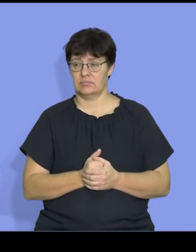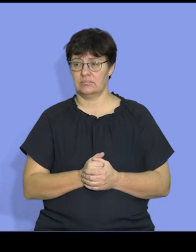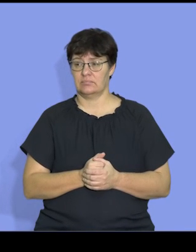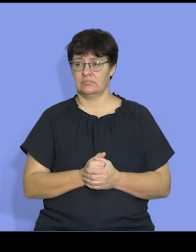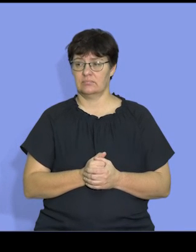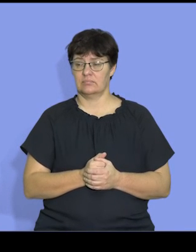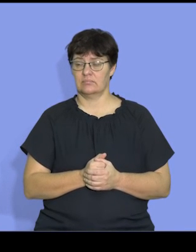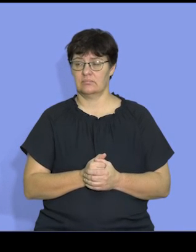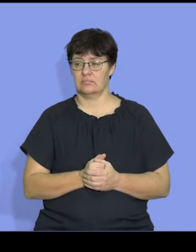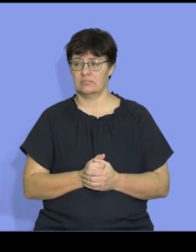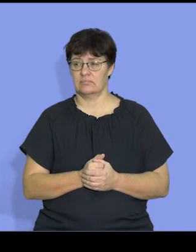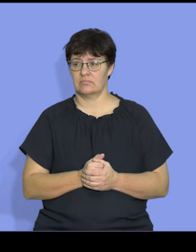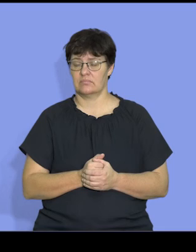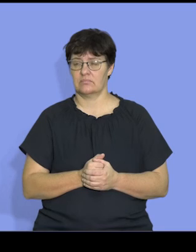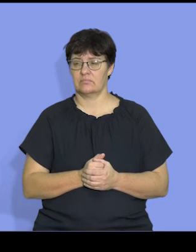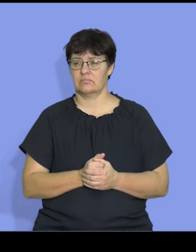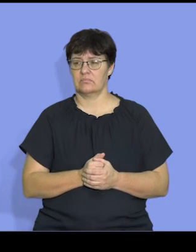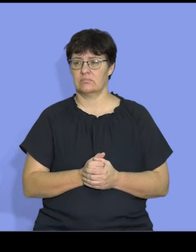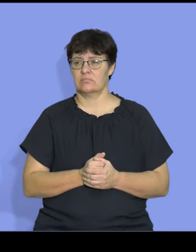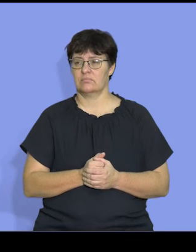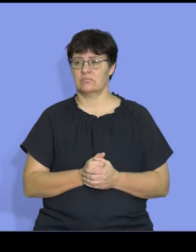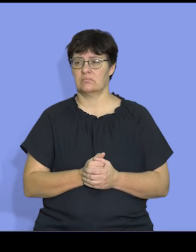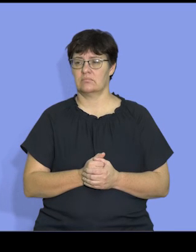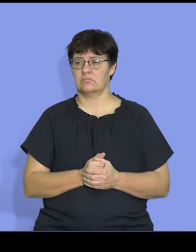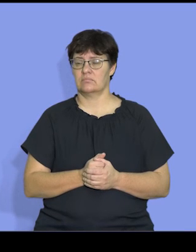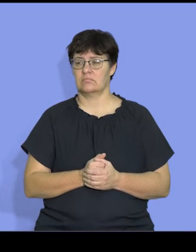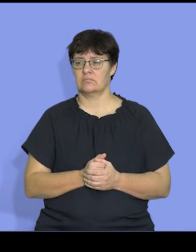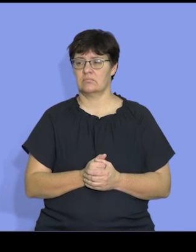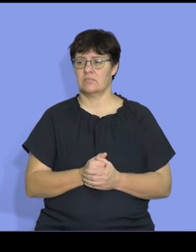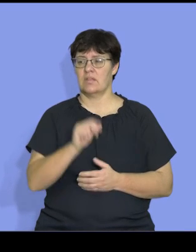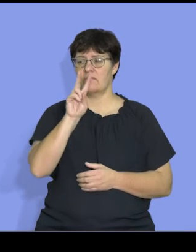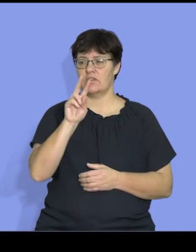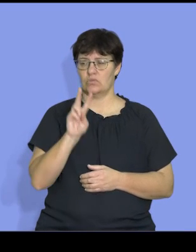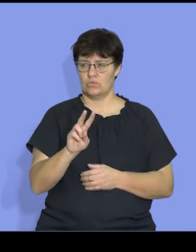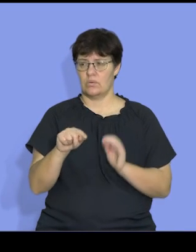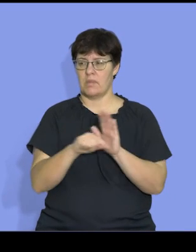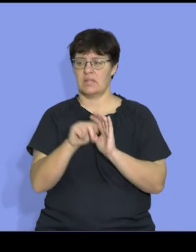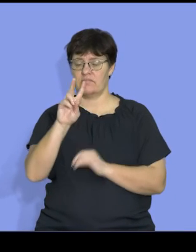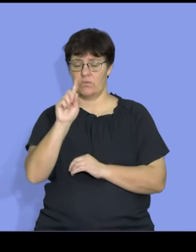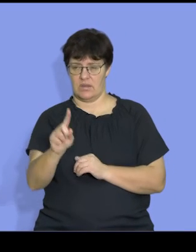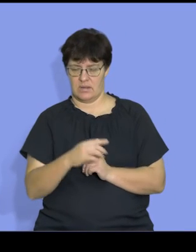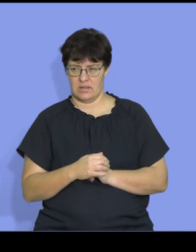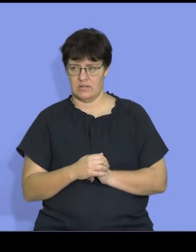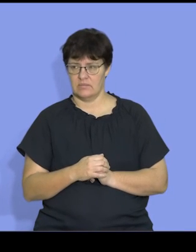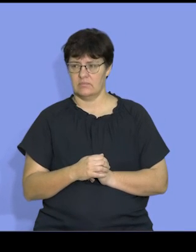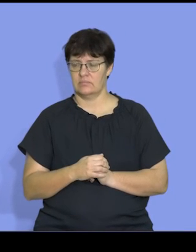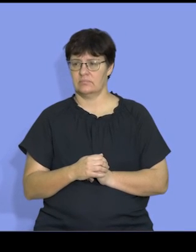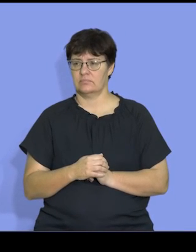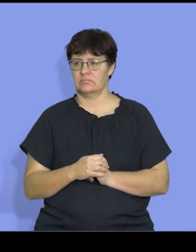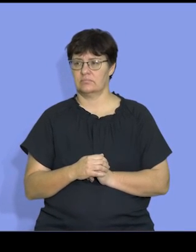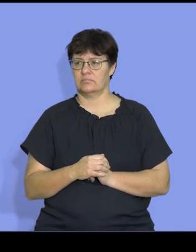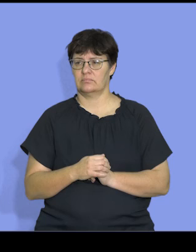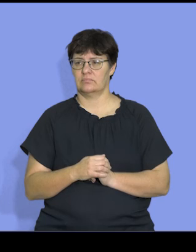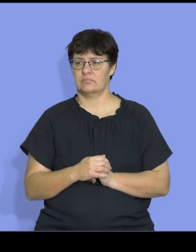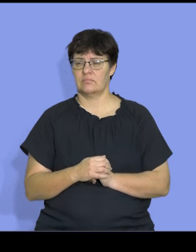okay, is actually equal to, V2 minus V1 in a dilution, okay? Right, so the